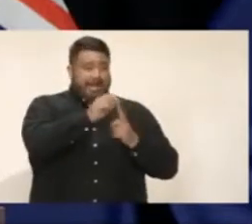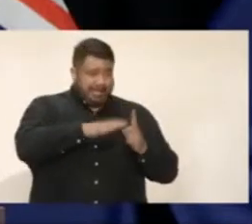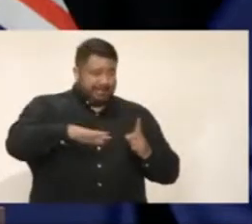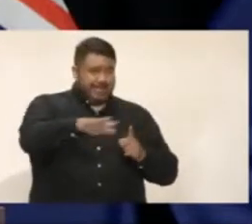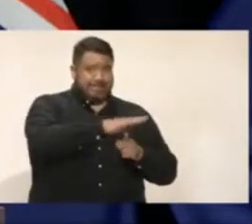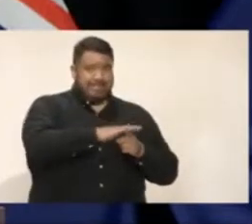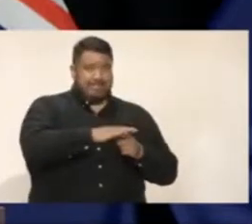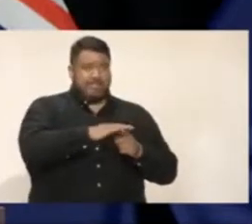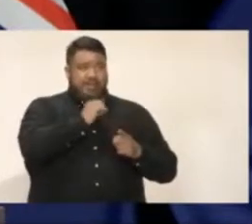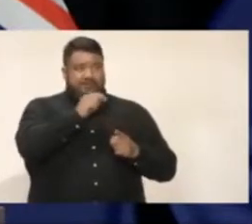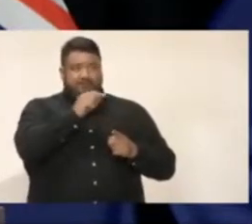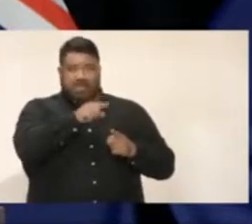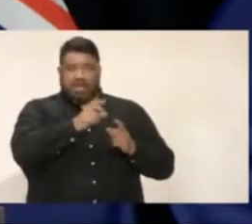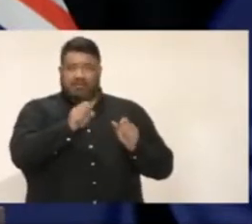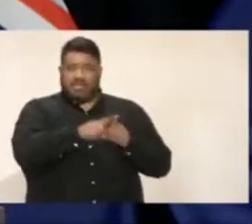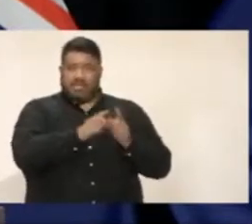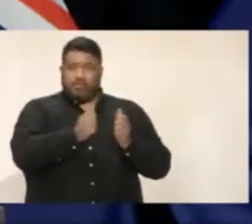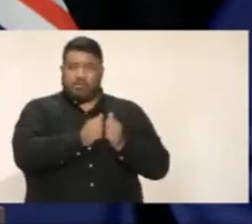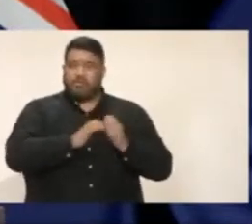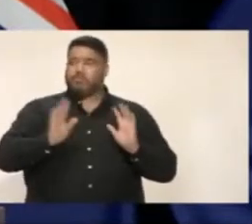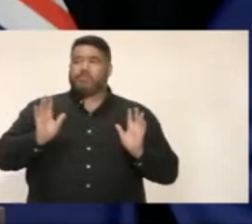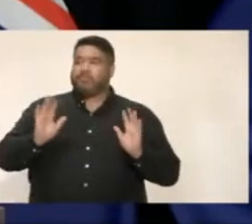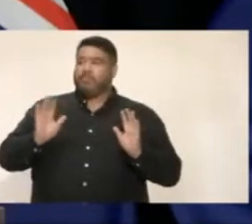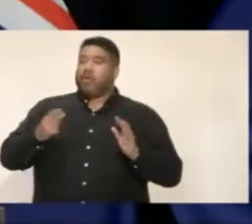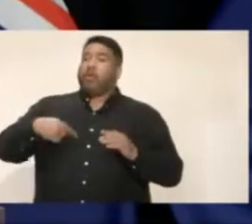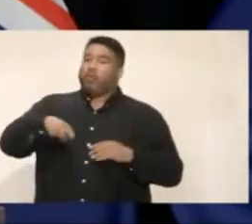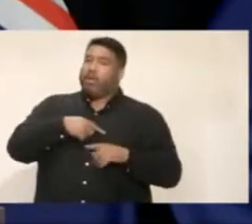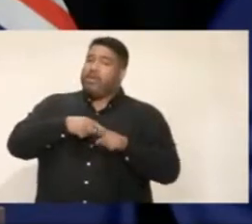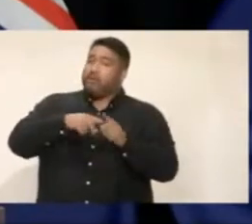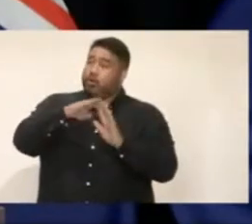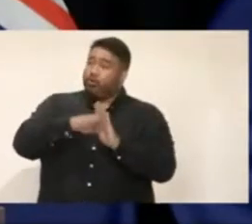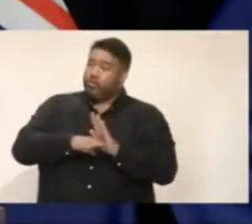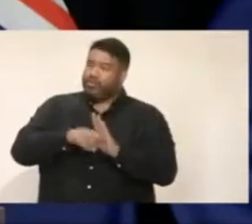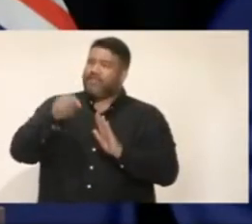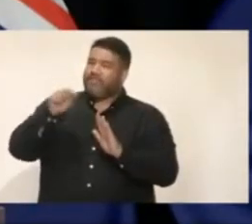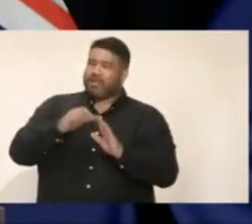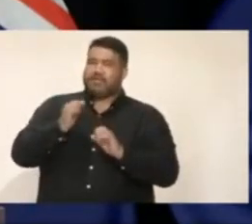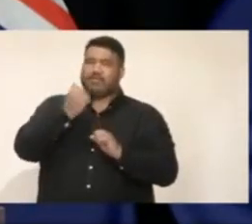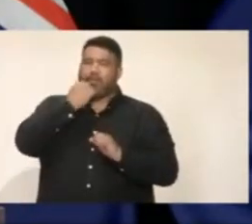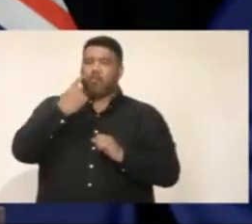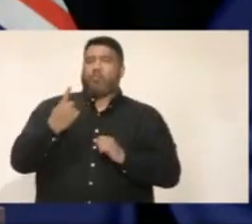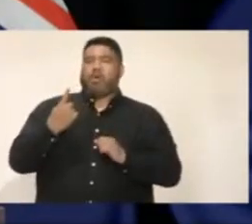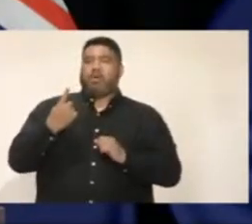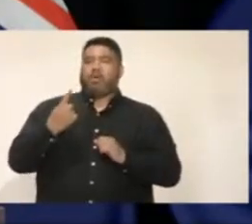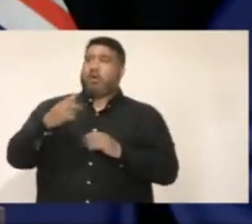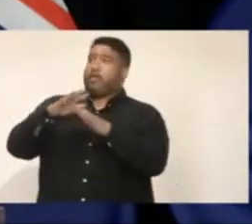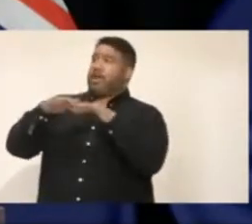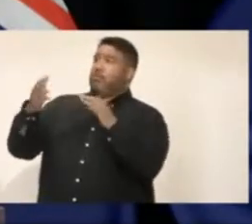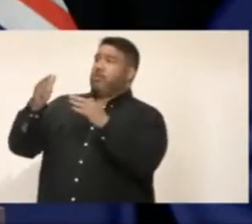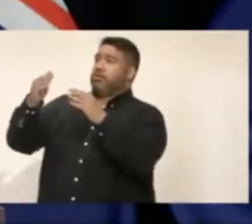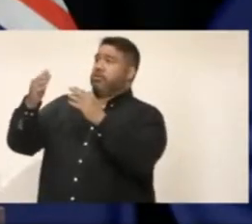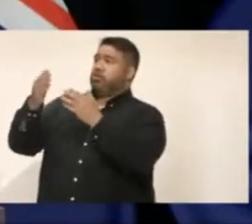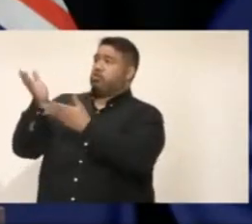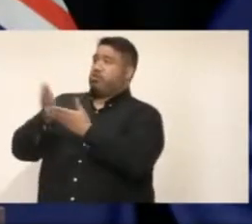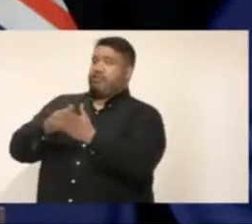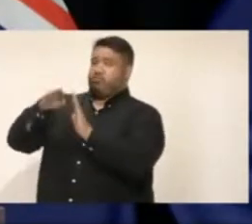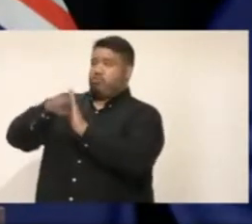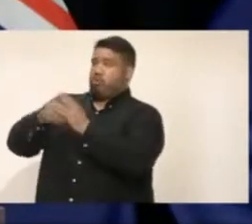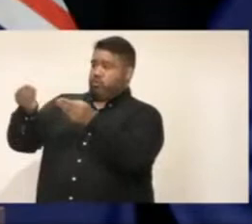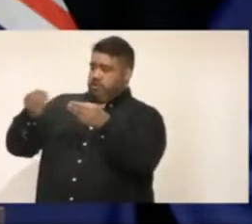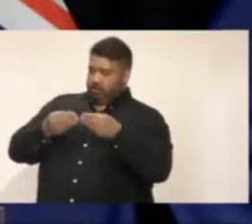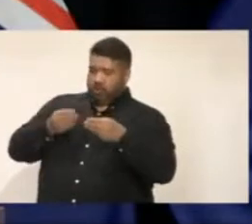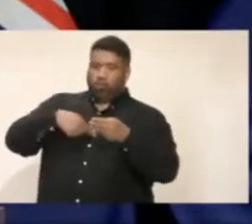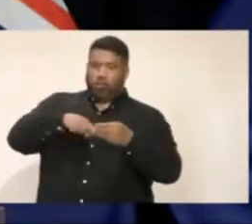the most important thing is that we are applying the rules. We are sticking to the rules set by parliamentary service,